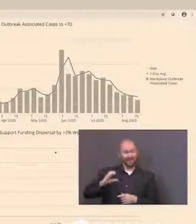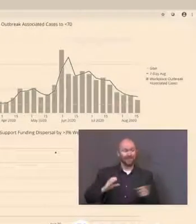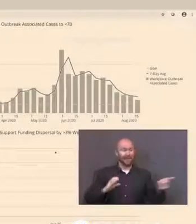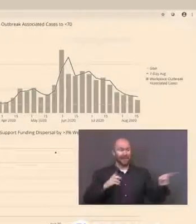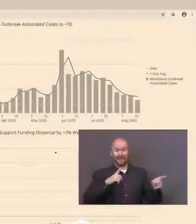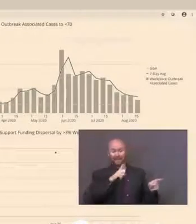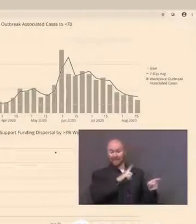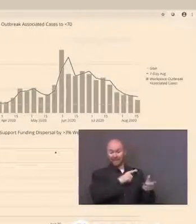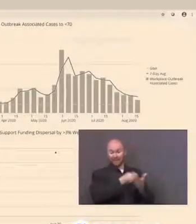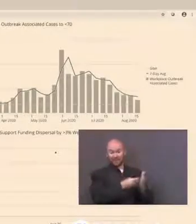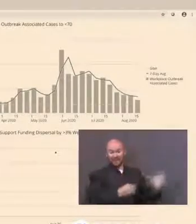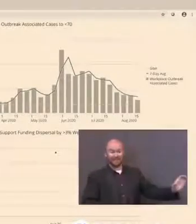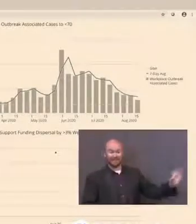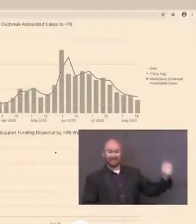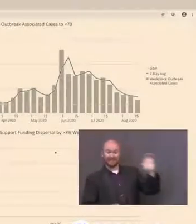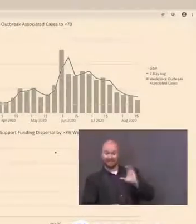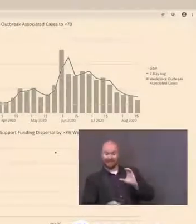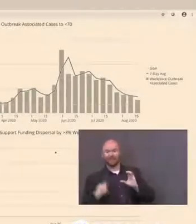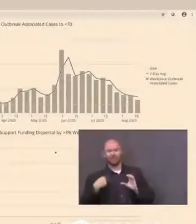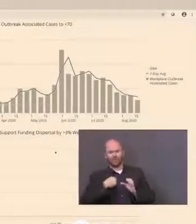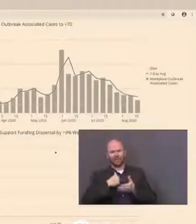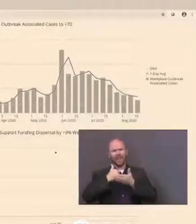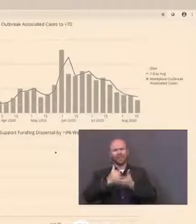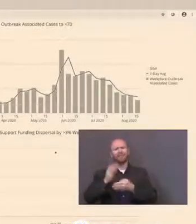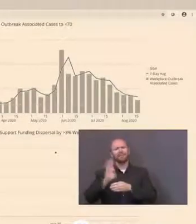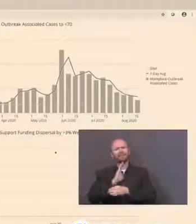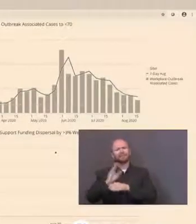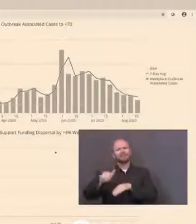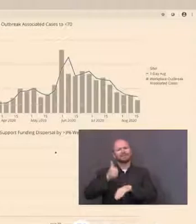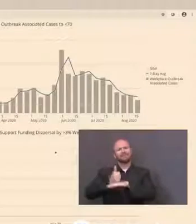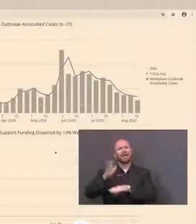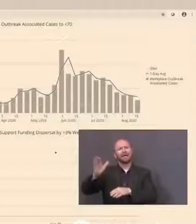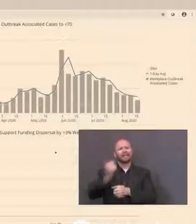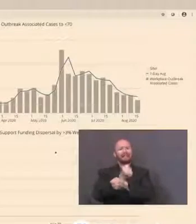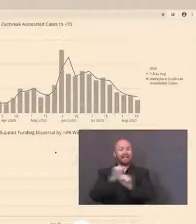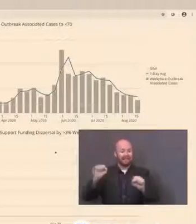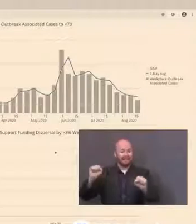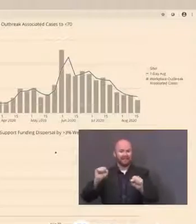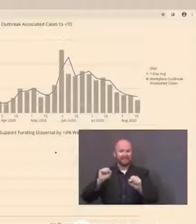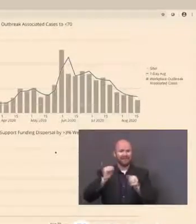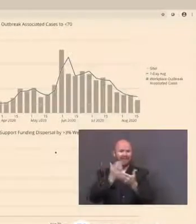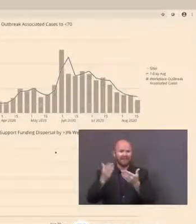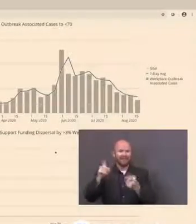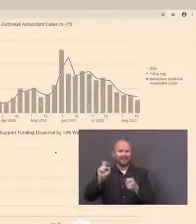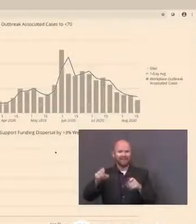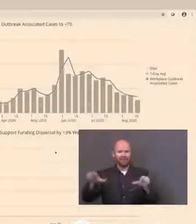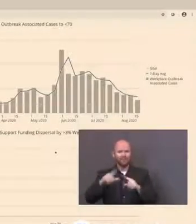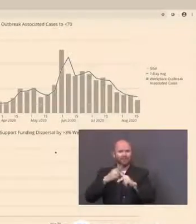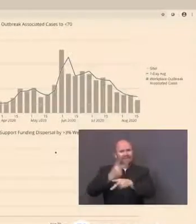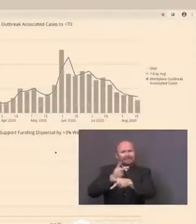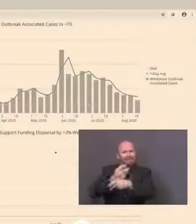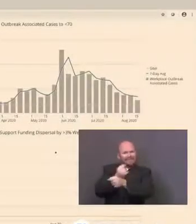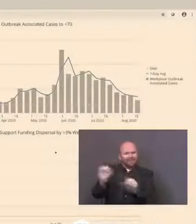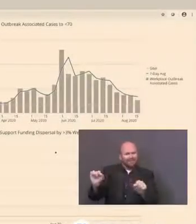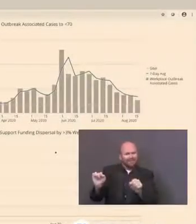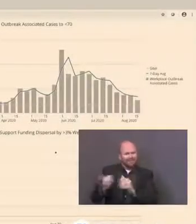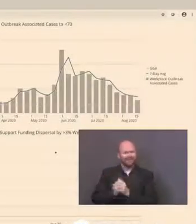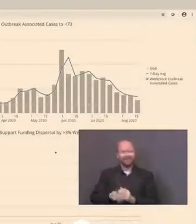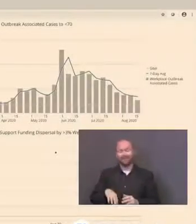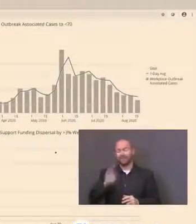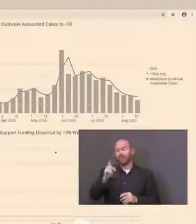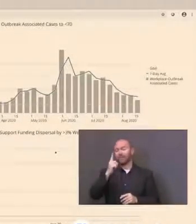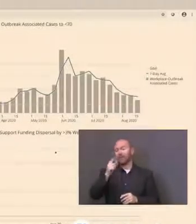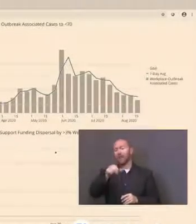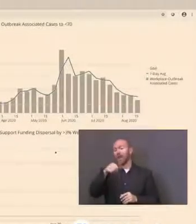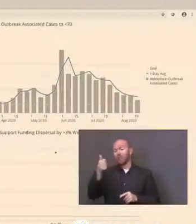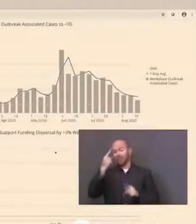for businesses to help implement those safety measures and keep their doors open, which is important. Another objective on the economic